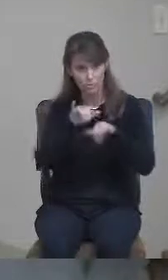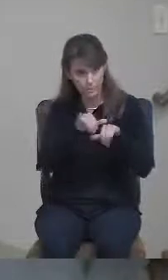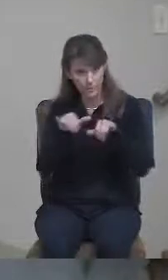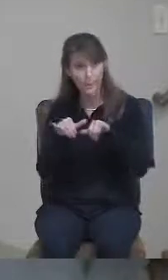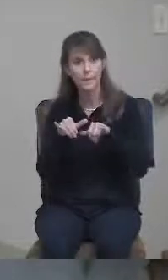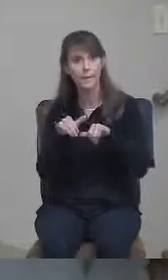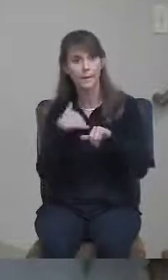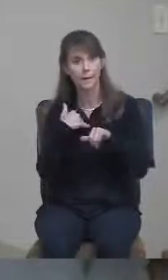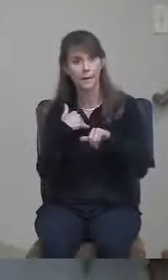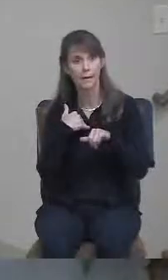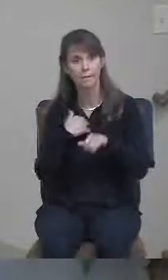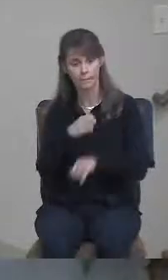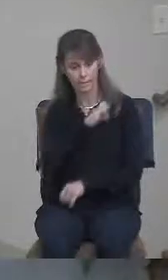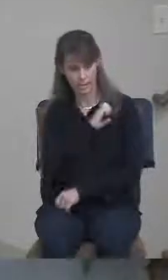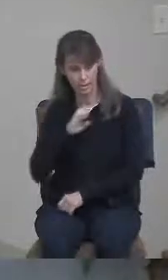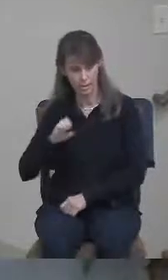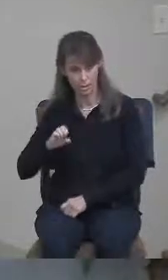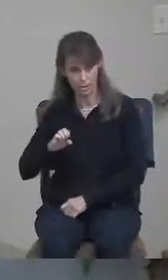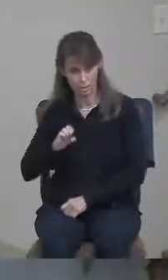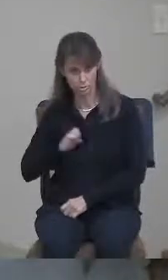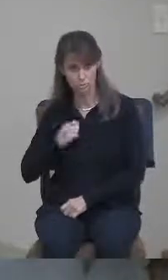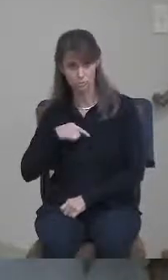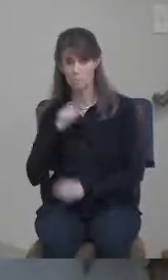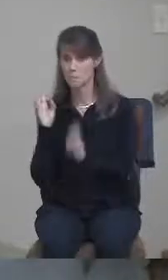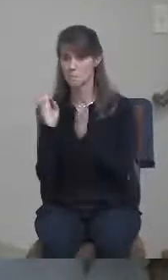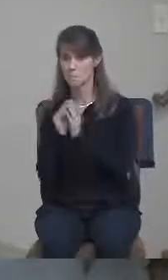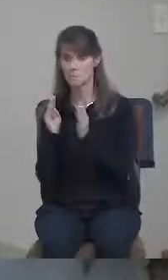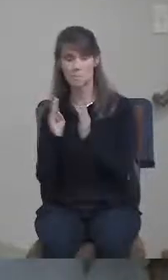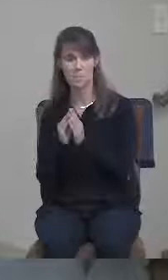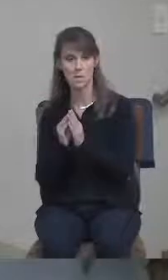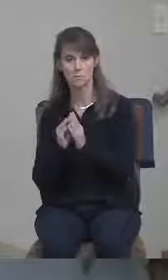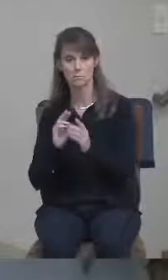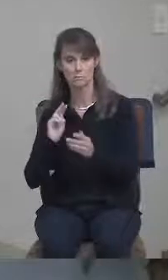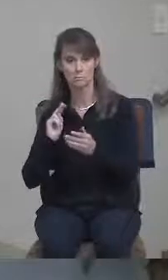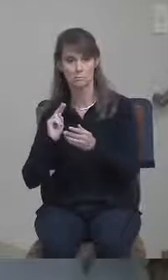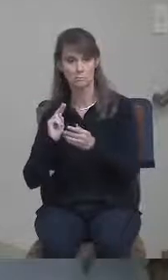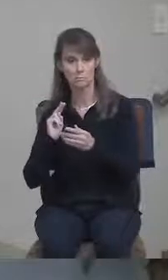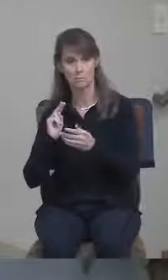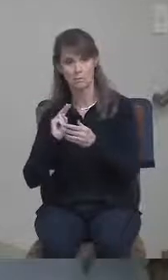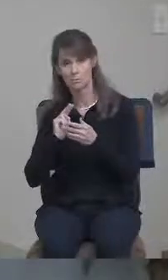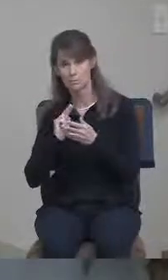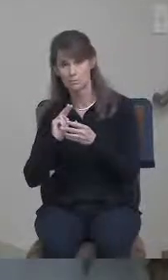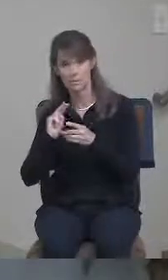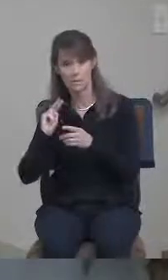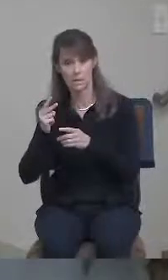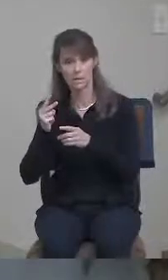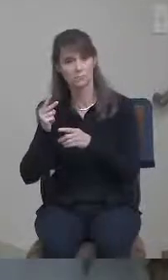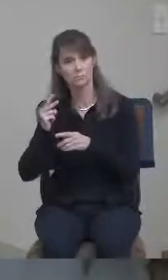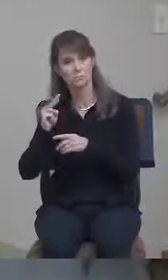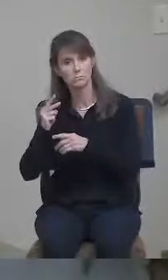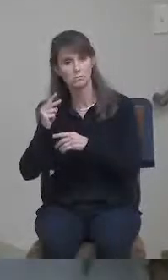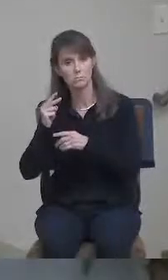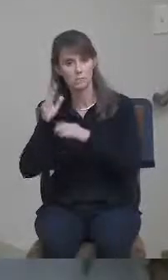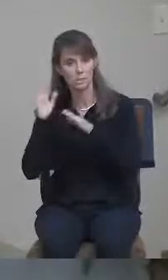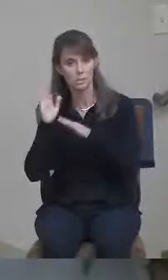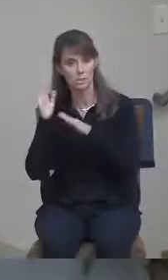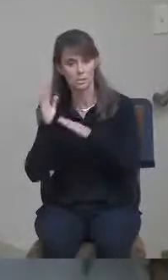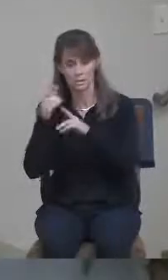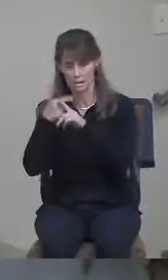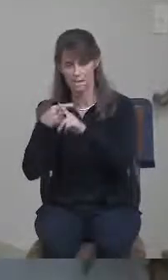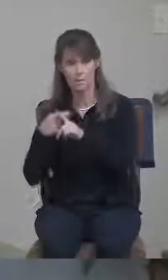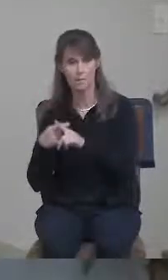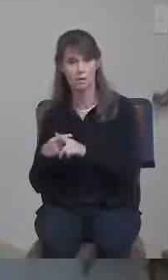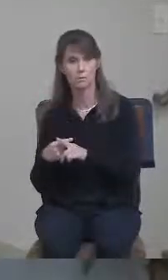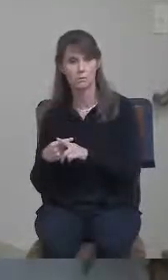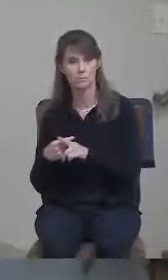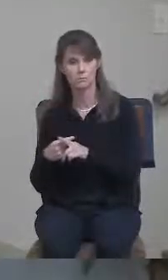the elders meet every second and fourth Sunday of the month, and at each meeting there's an elder who presides over the meeting.